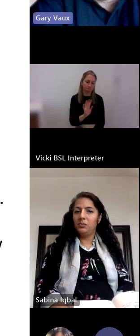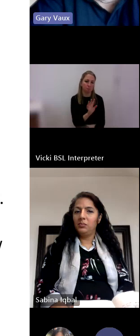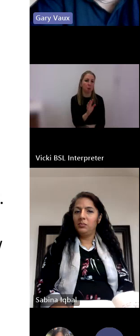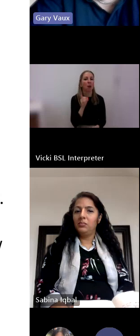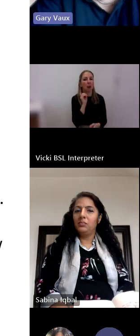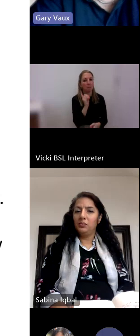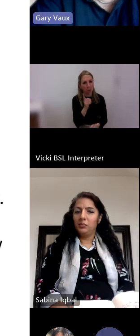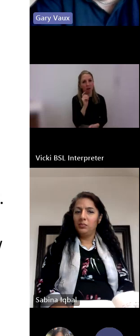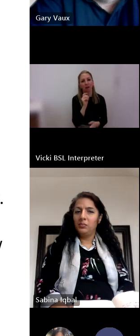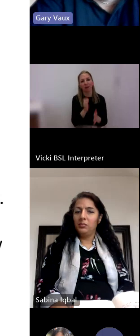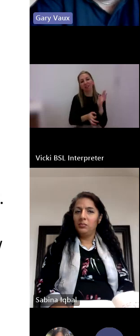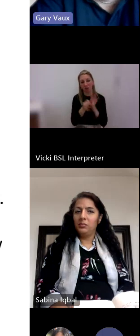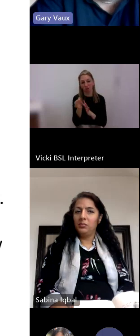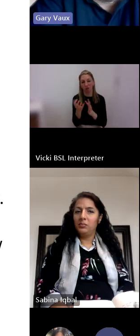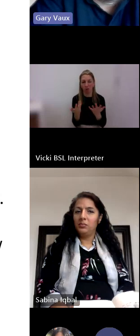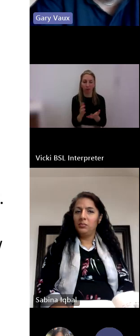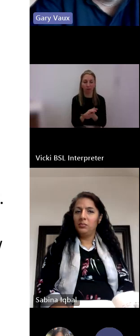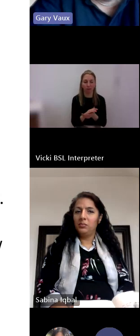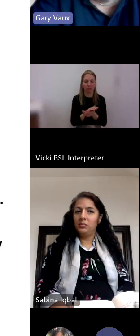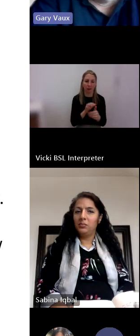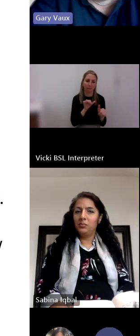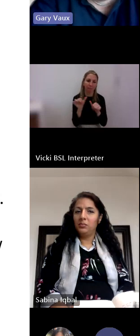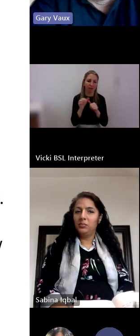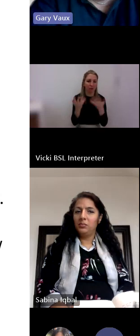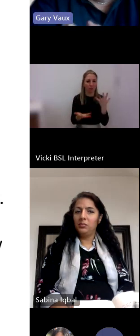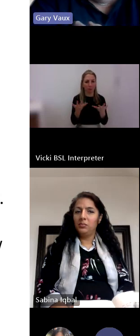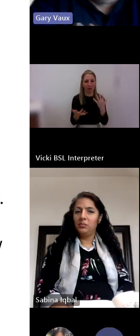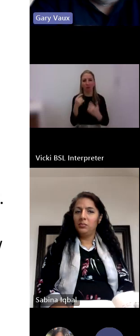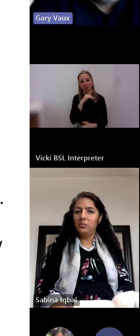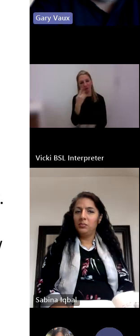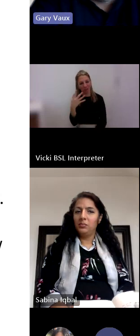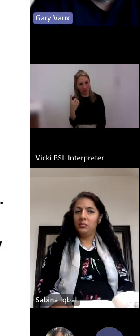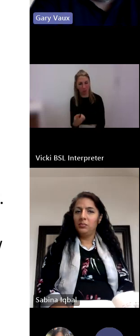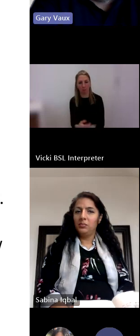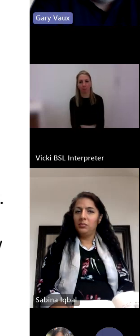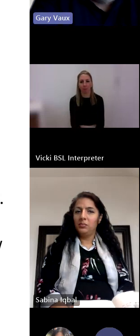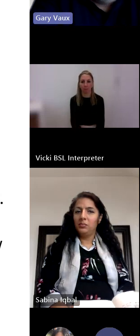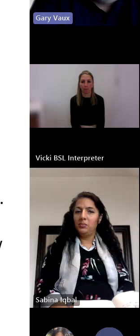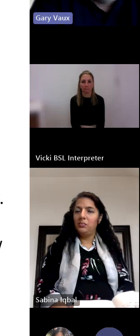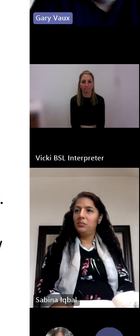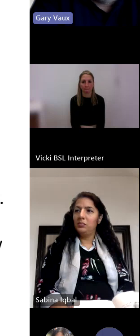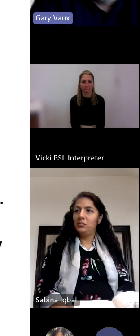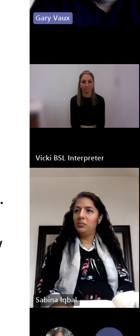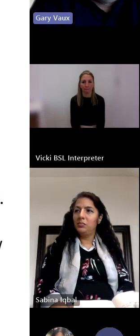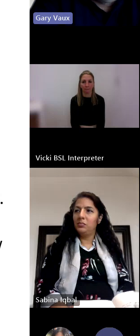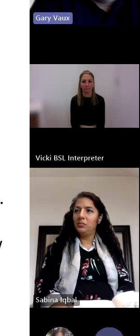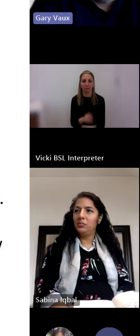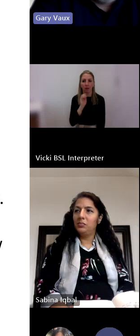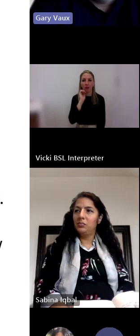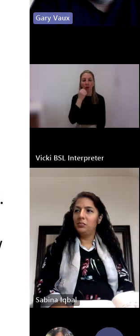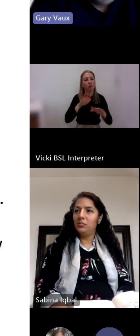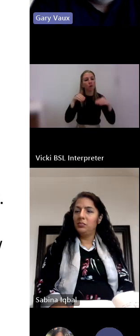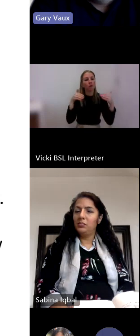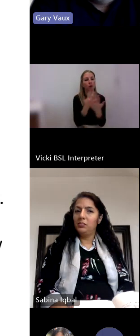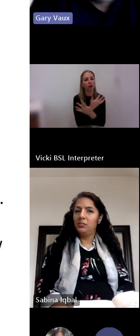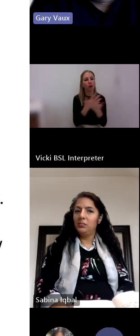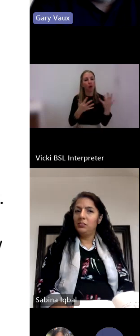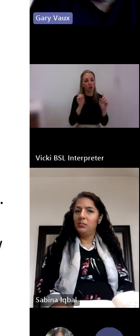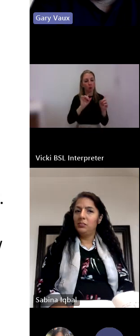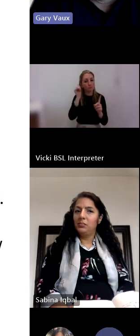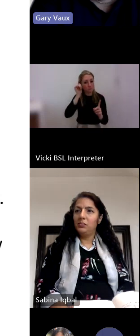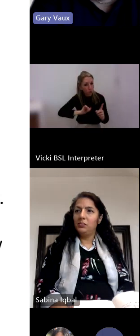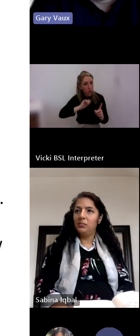but it's still a much better than 151. Big emphasis is going to be put onto fraud. 3,000 more